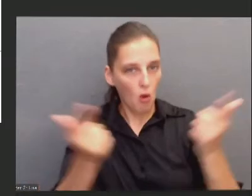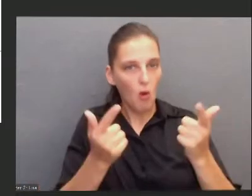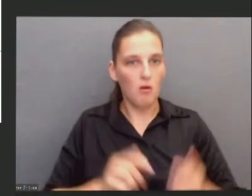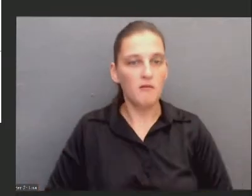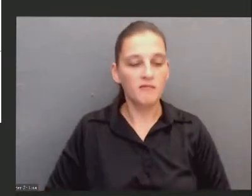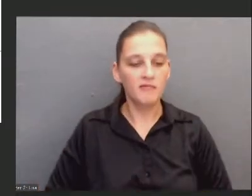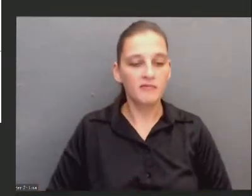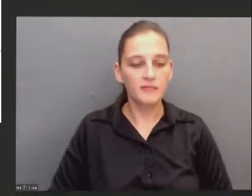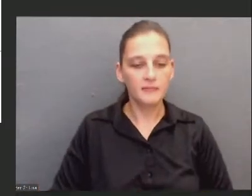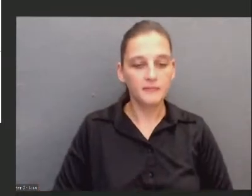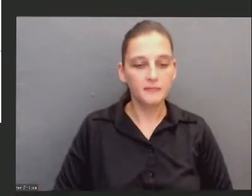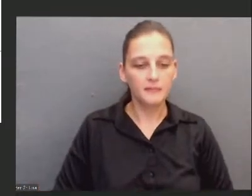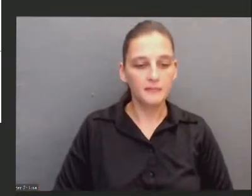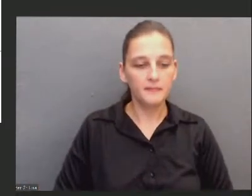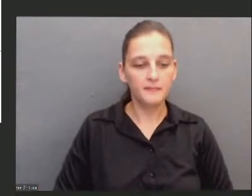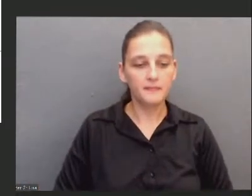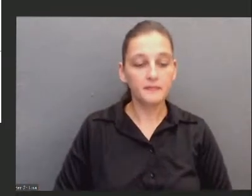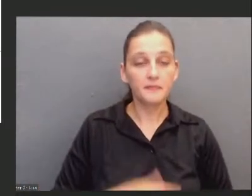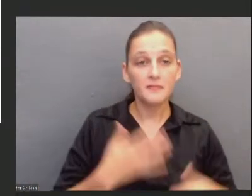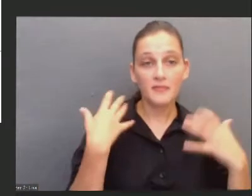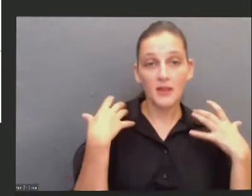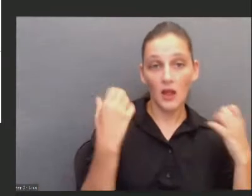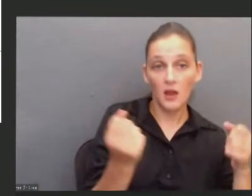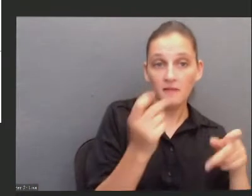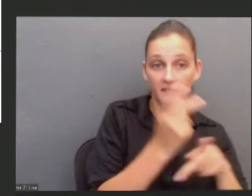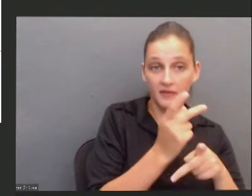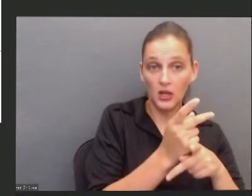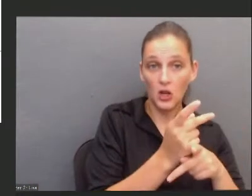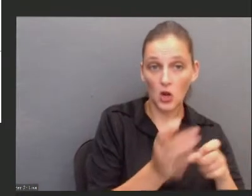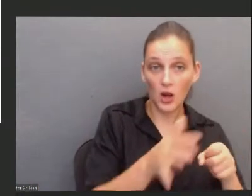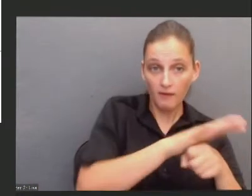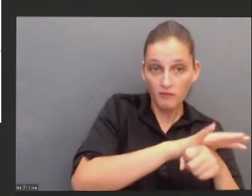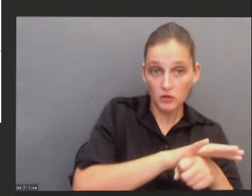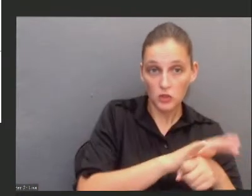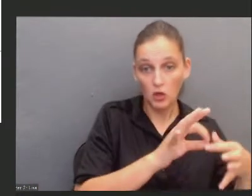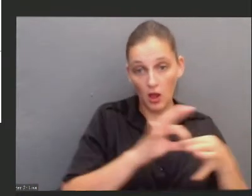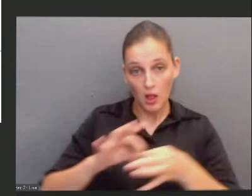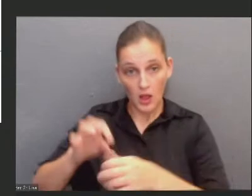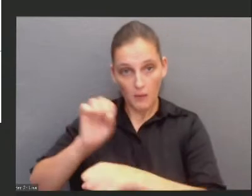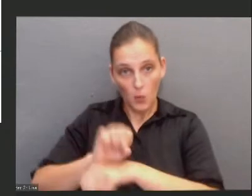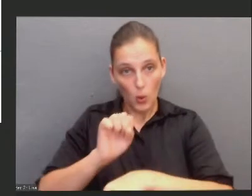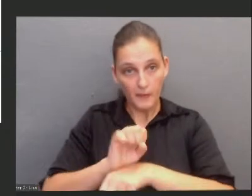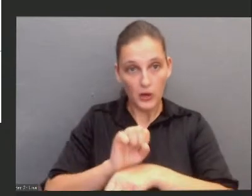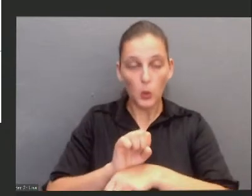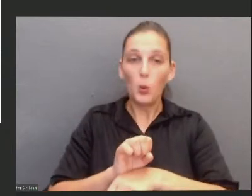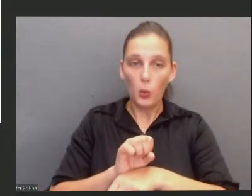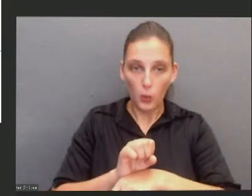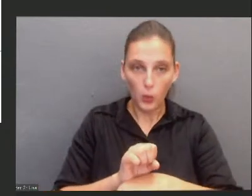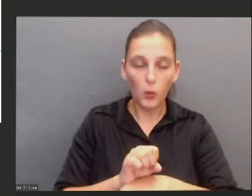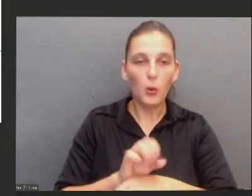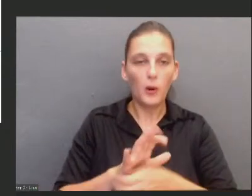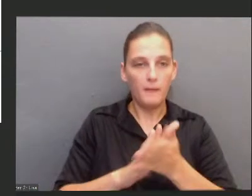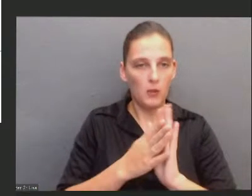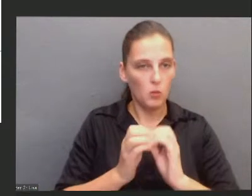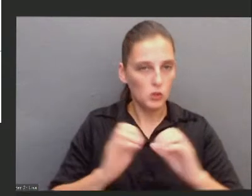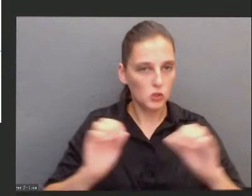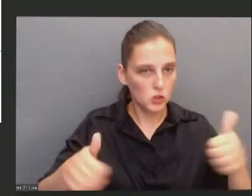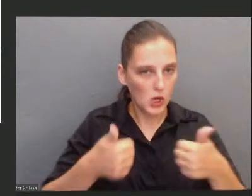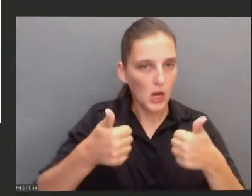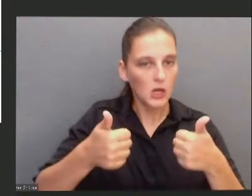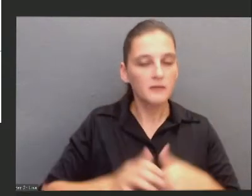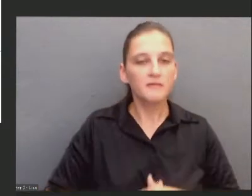The connection between healthcare coverage and employment has created challenges today and will